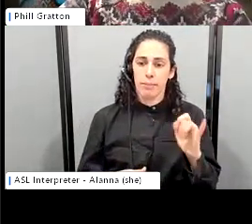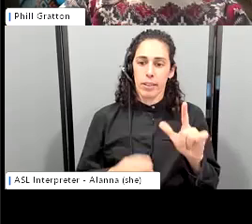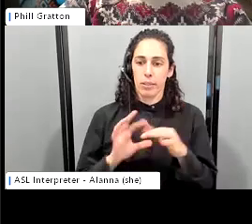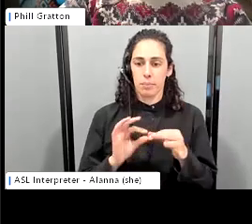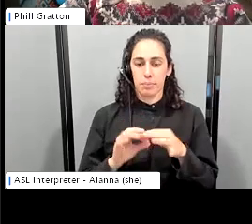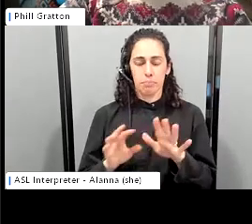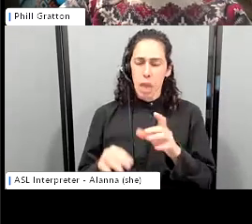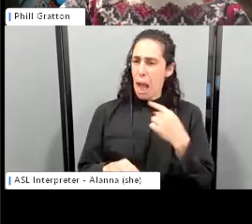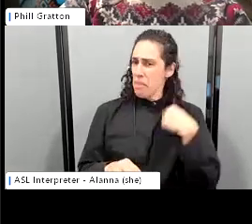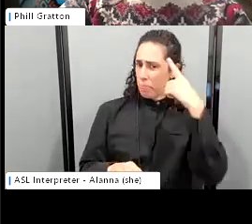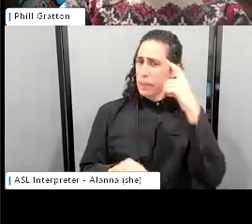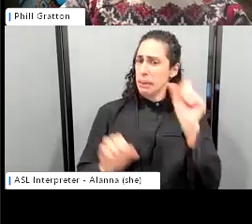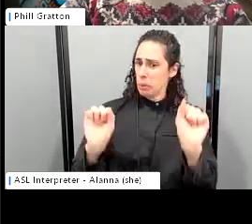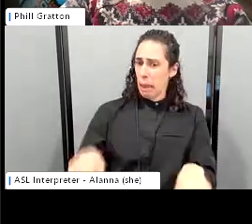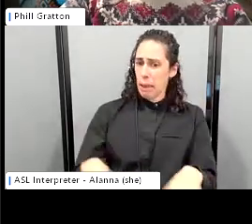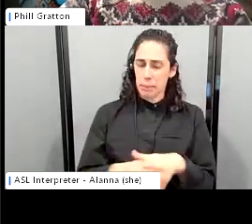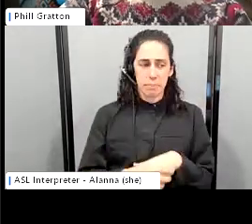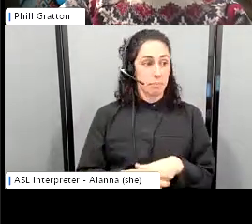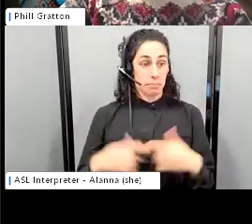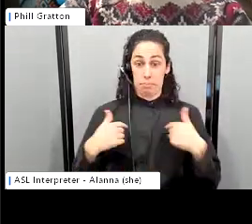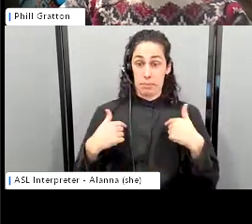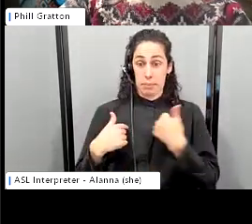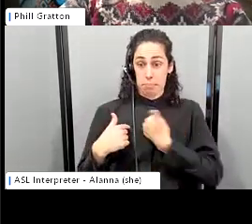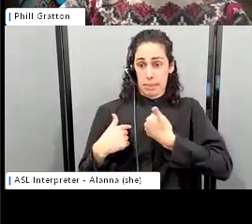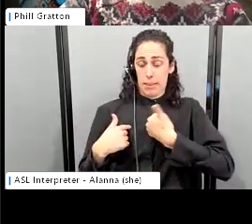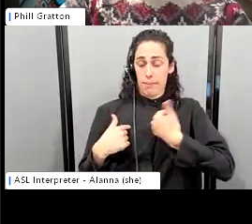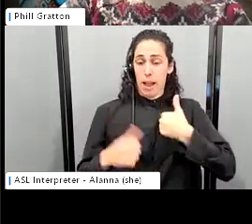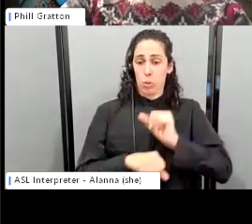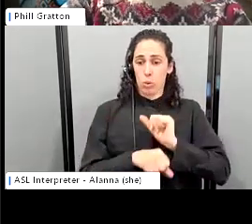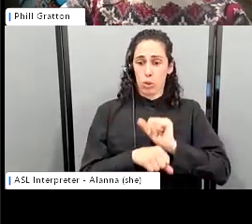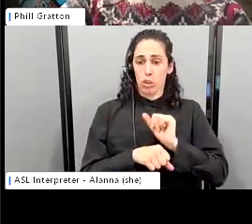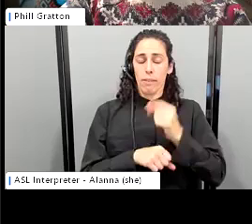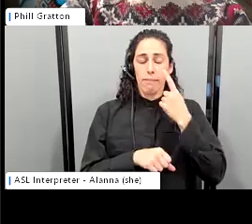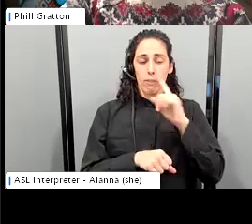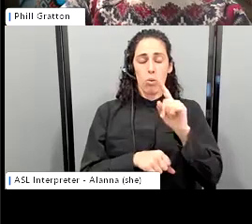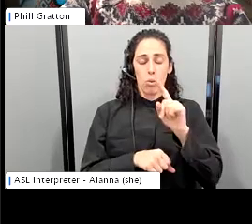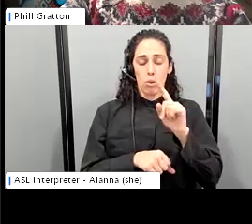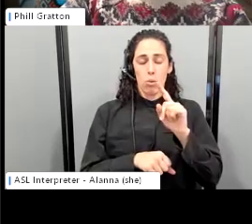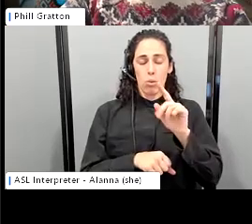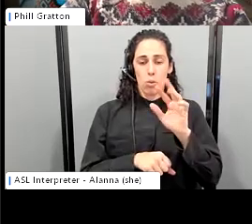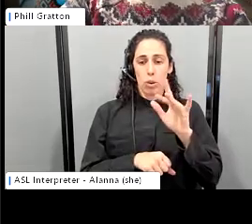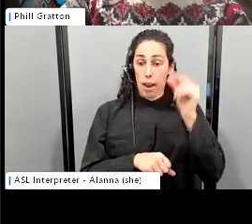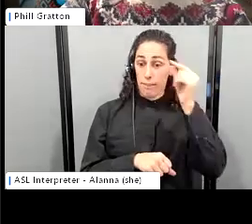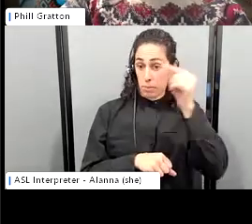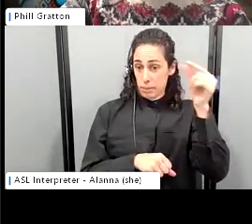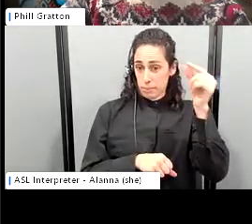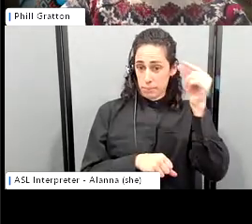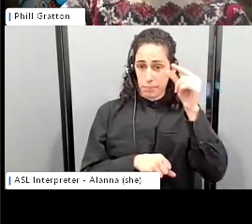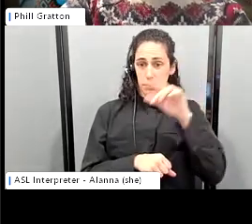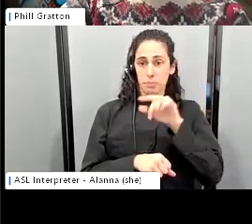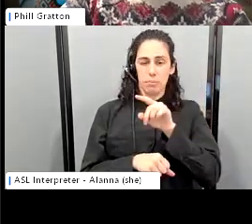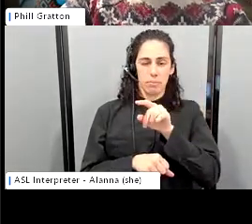I'm just looking at something, Canada TBS policy on